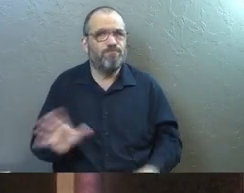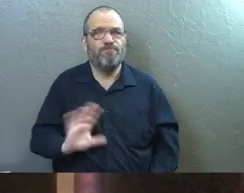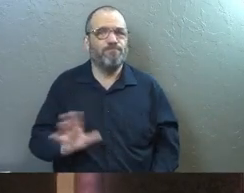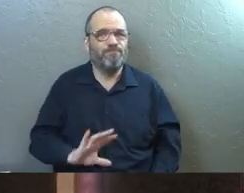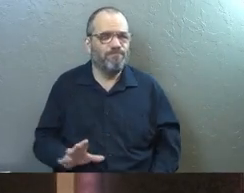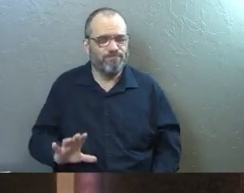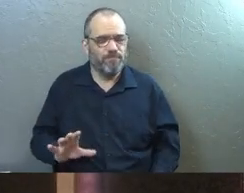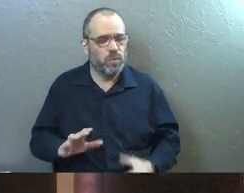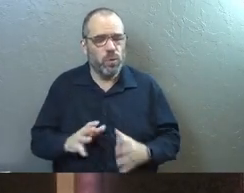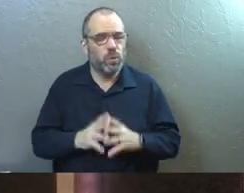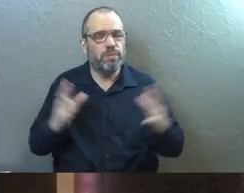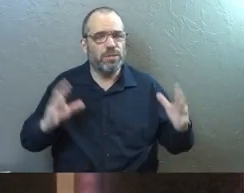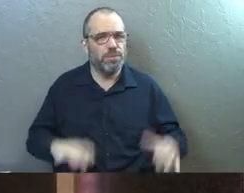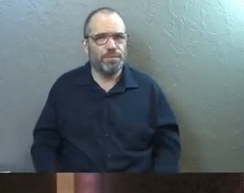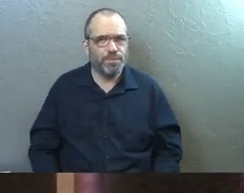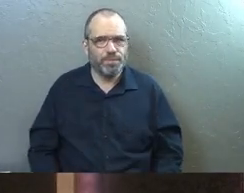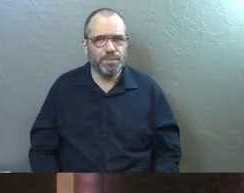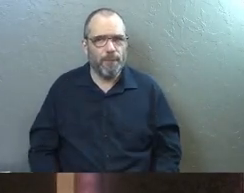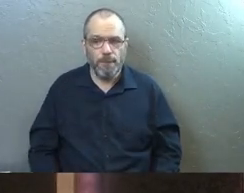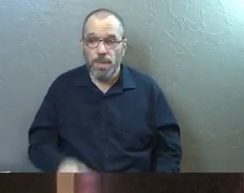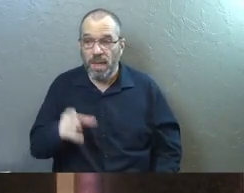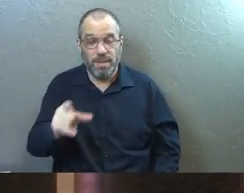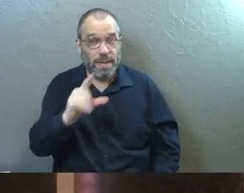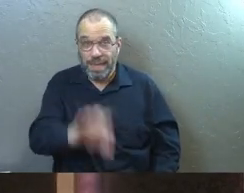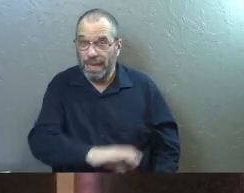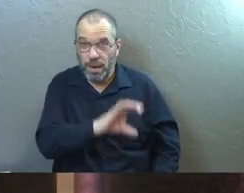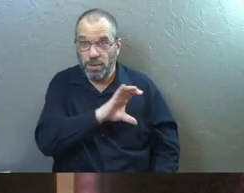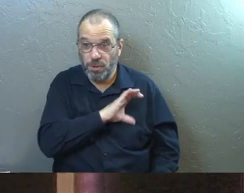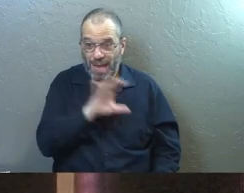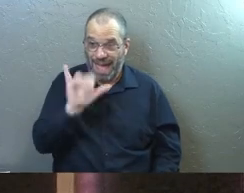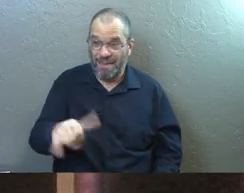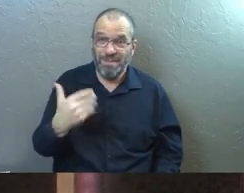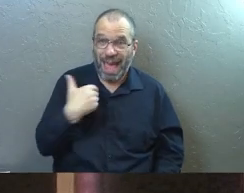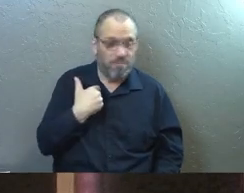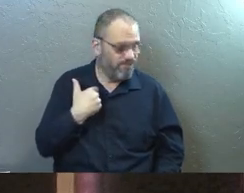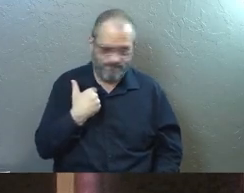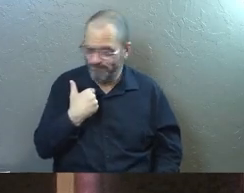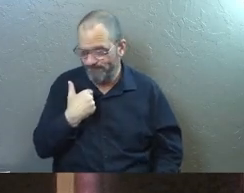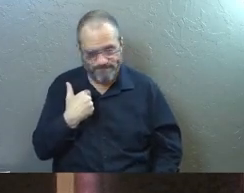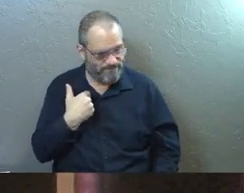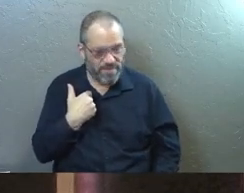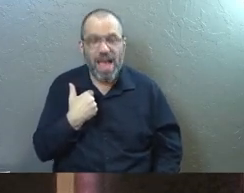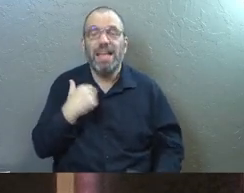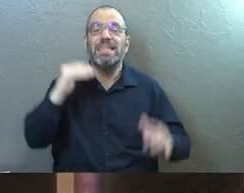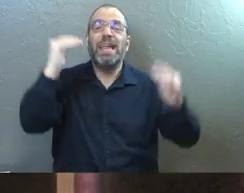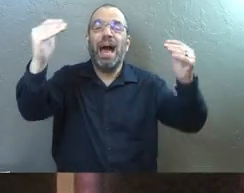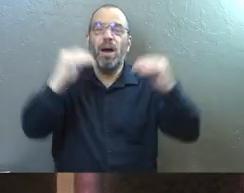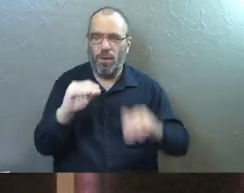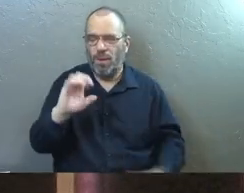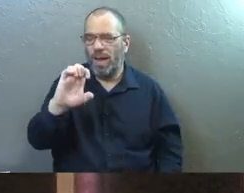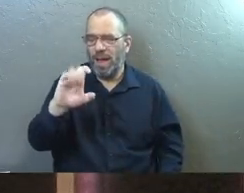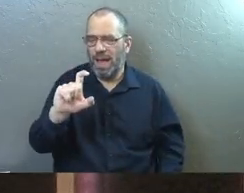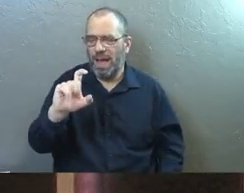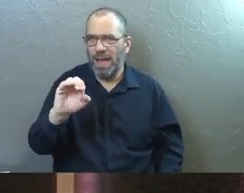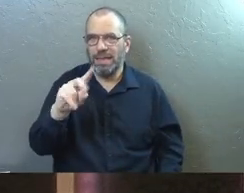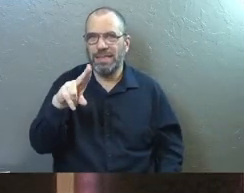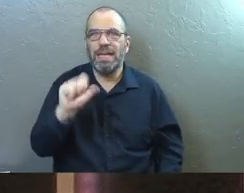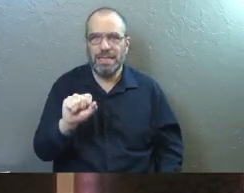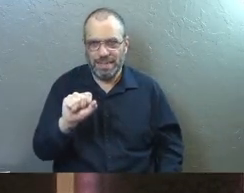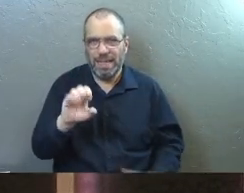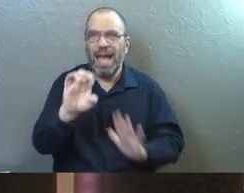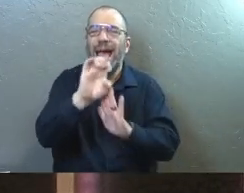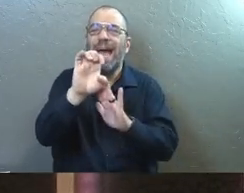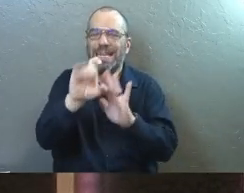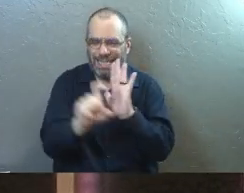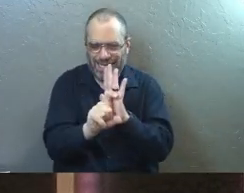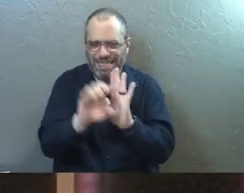hold. They didn't have the character for it. Now jump to Exodus and Mount Sinai. And I know I'm